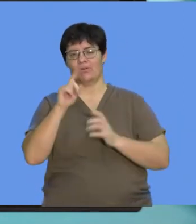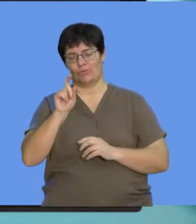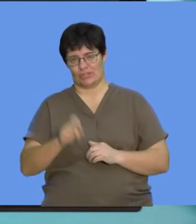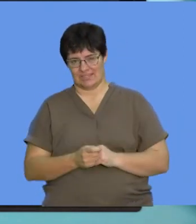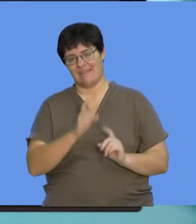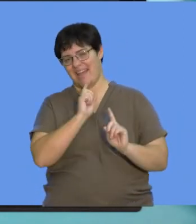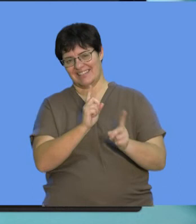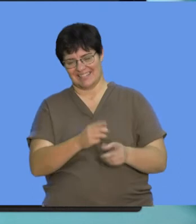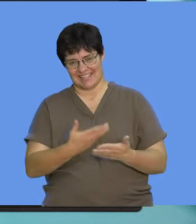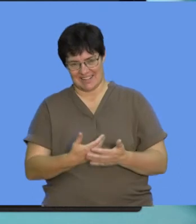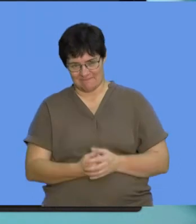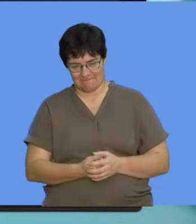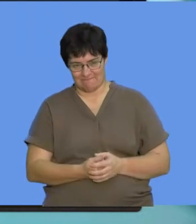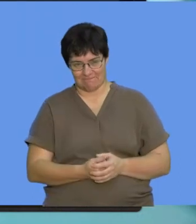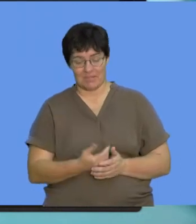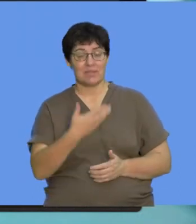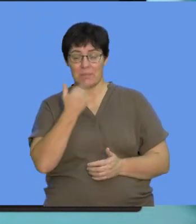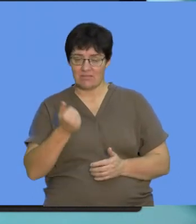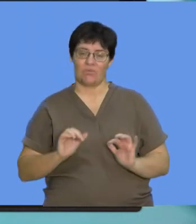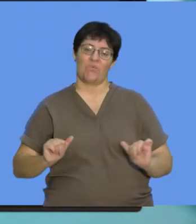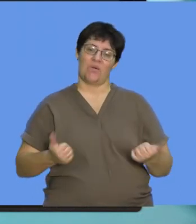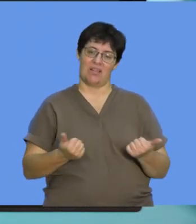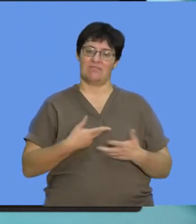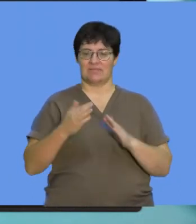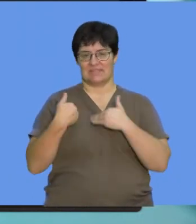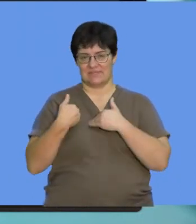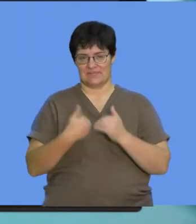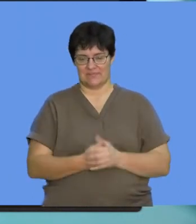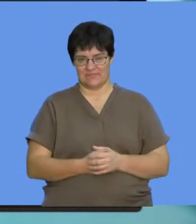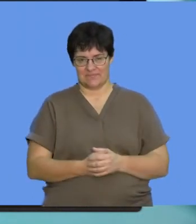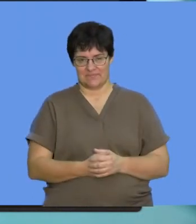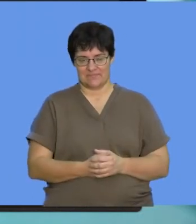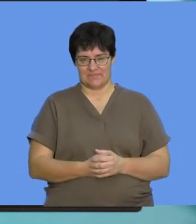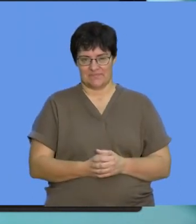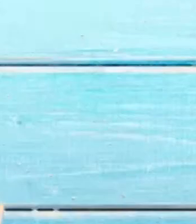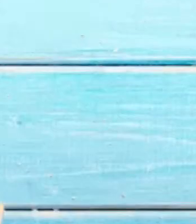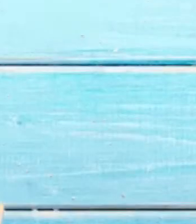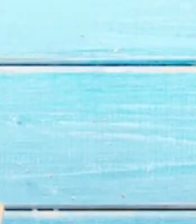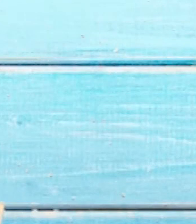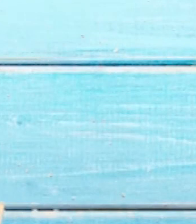own questions and answer them. So all the best, go well, keep safe.